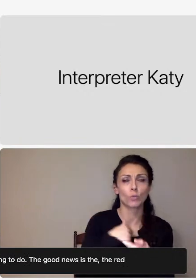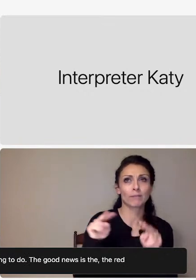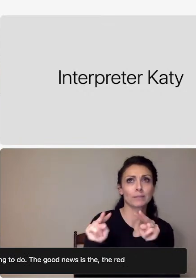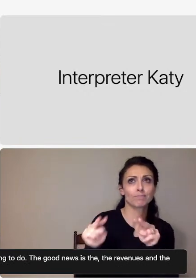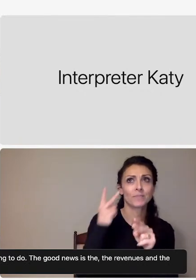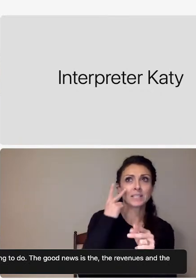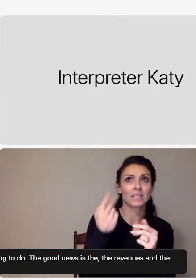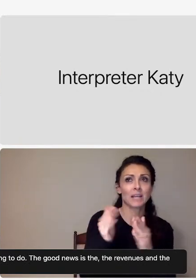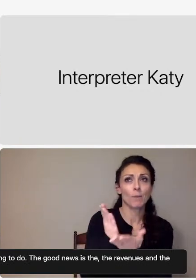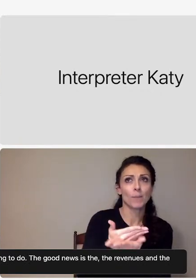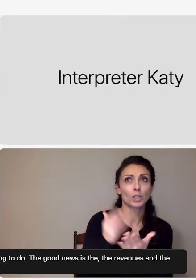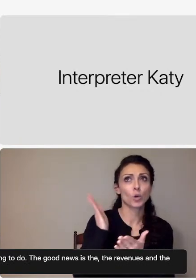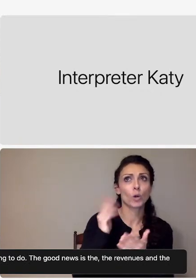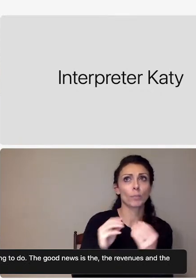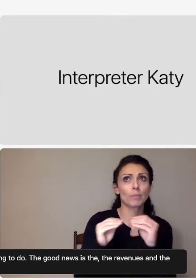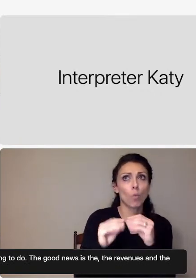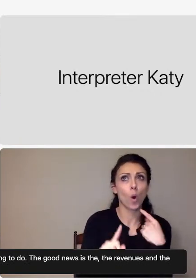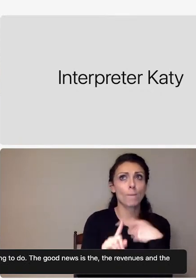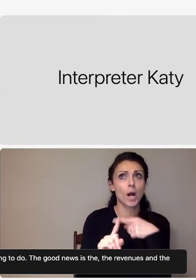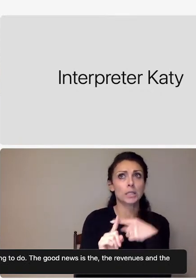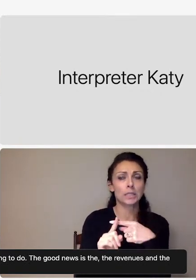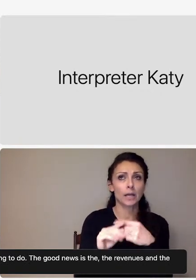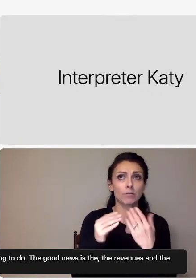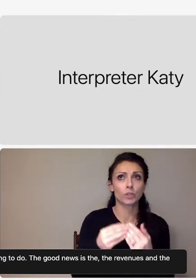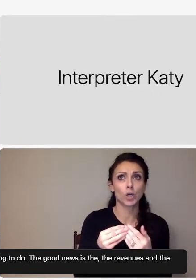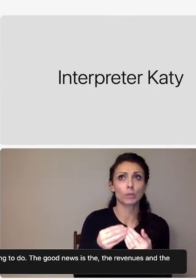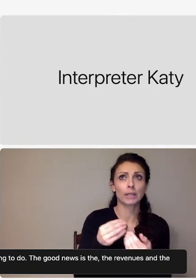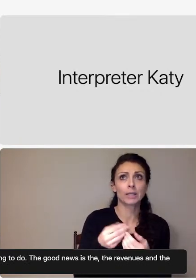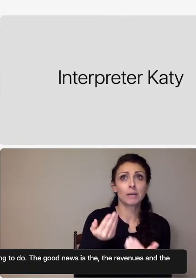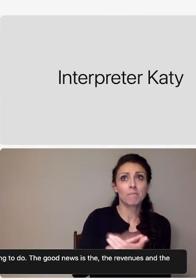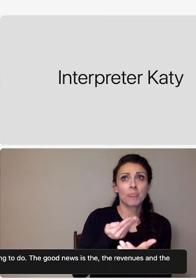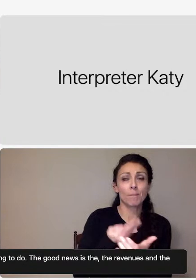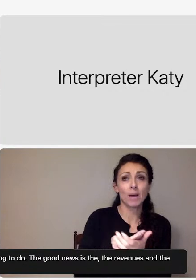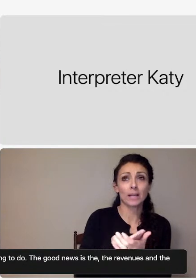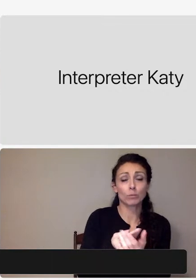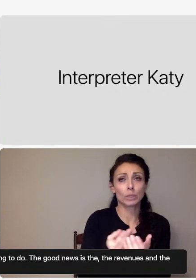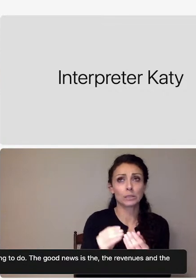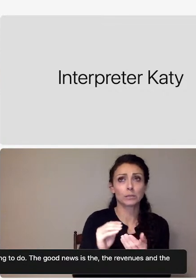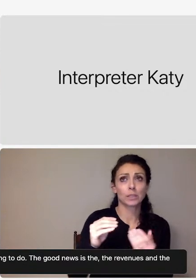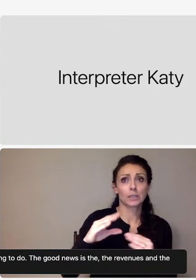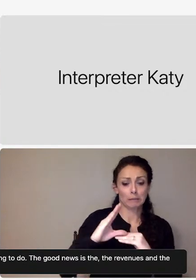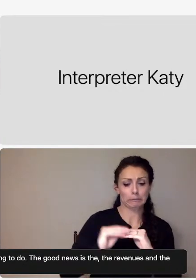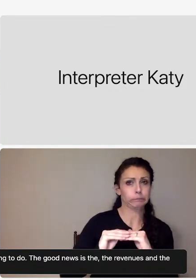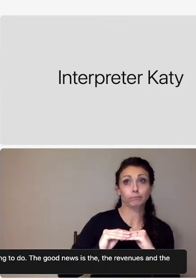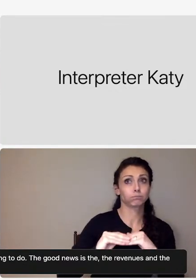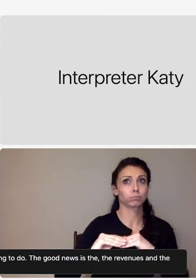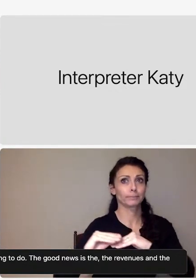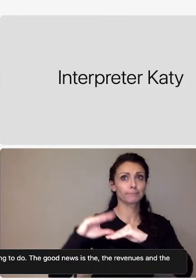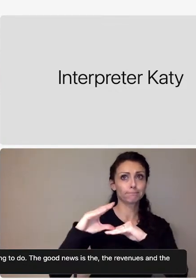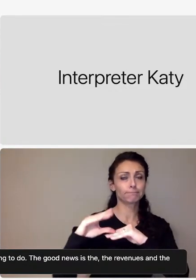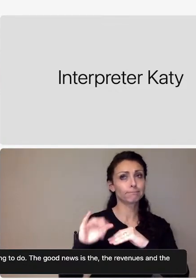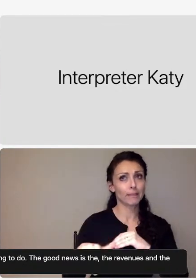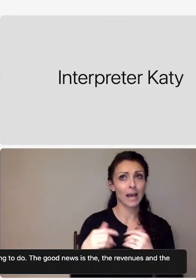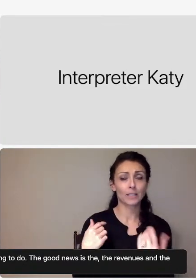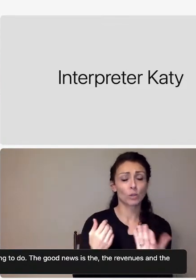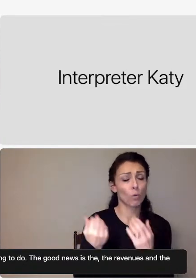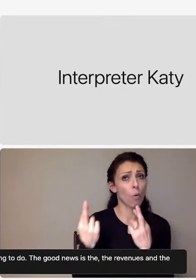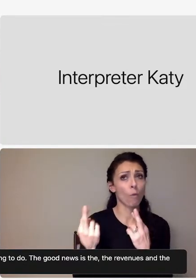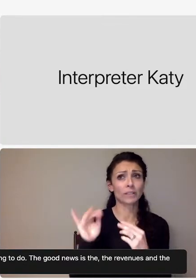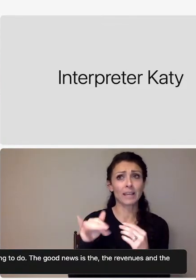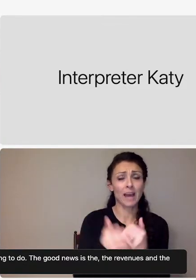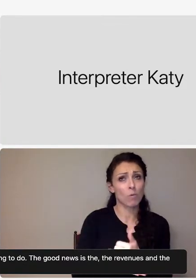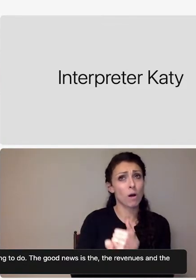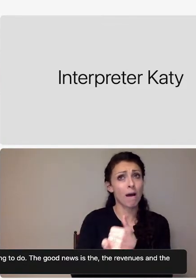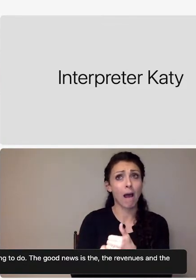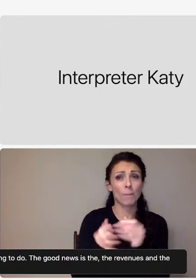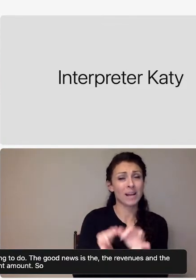positive uh so uh revenues state wide revenues have outpaced projections by significant amounts so